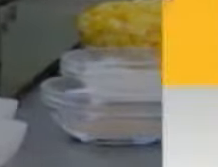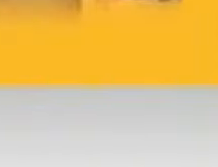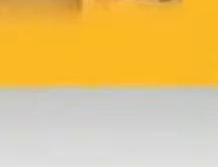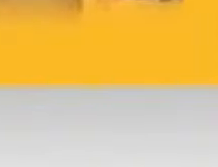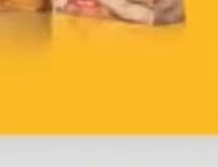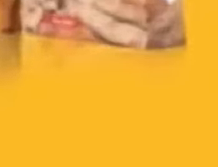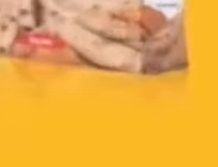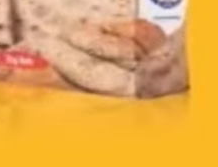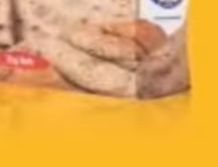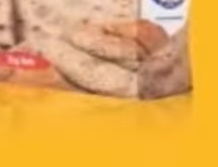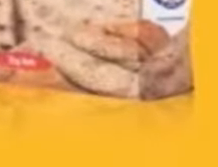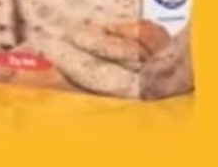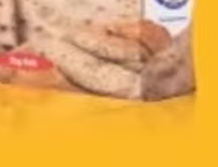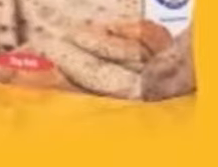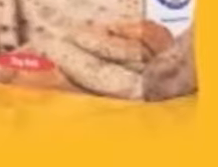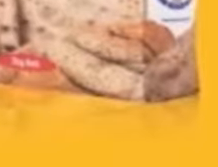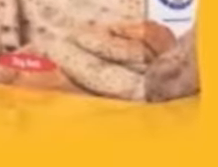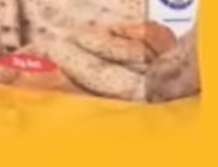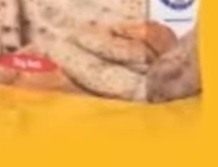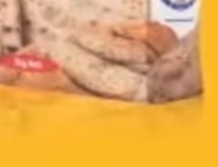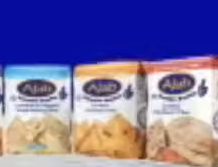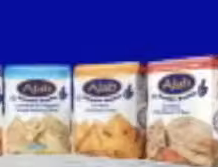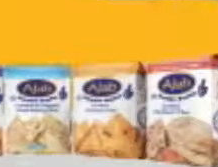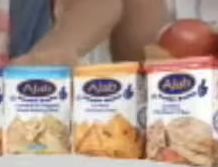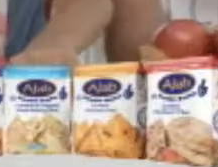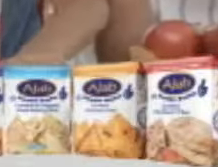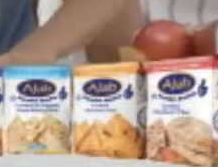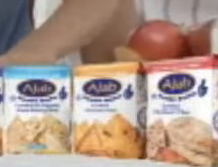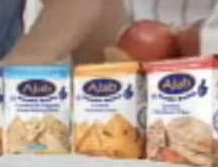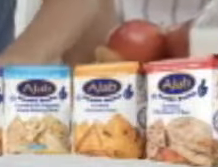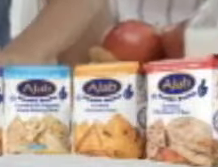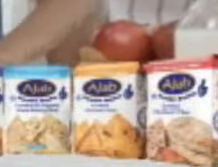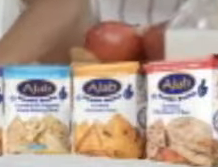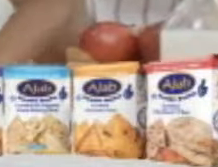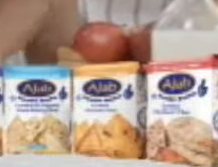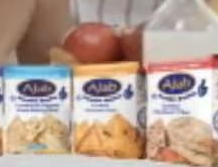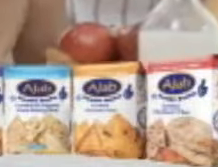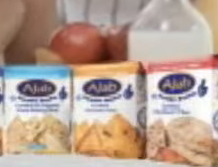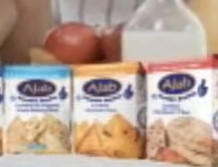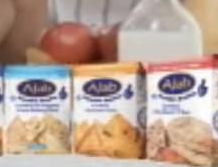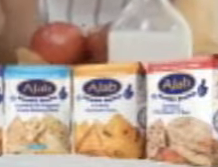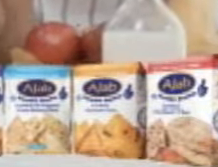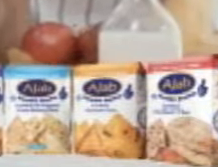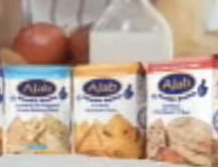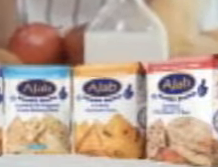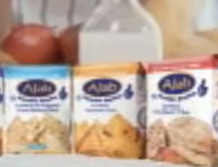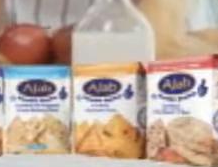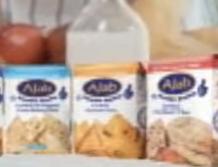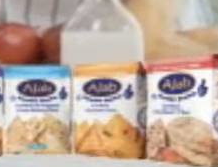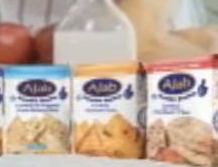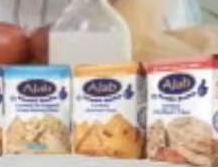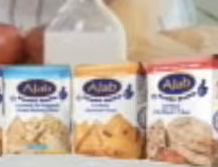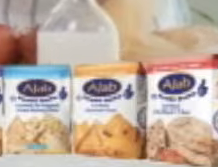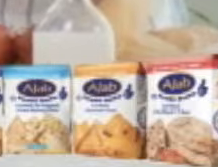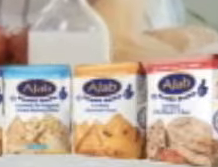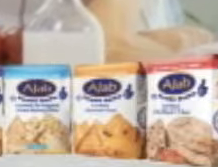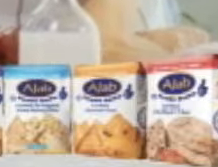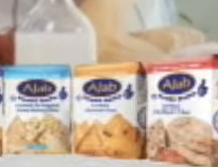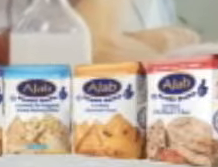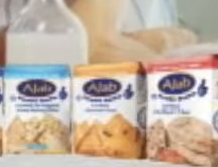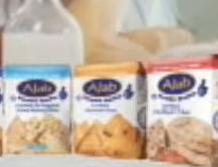Pishi Bomba in association with Ajab Home Baking Flour. Enjoy cooking your favorite meals with Ajab and freestyle your way